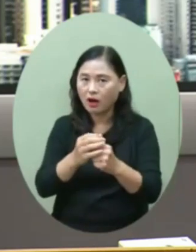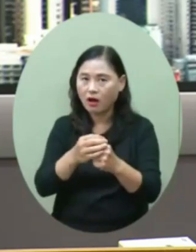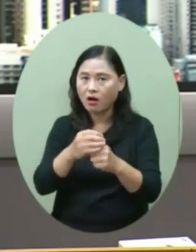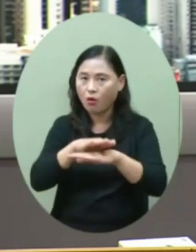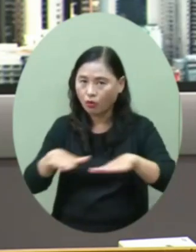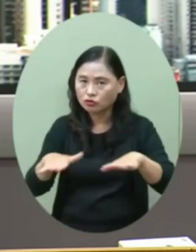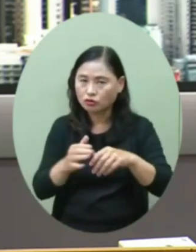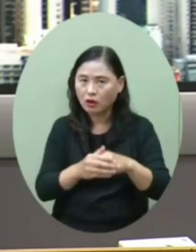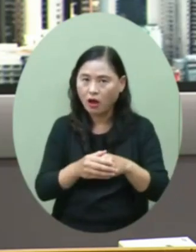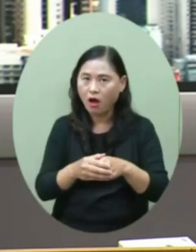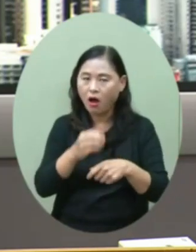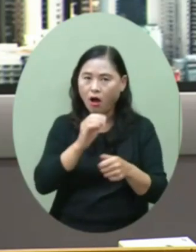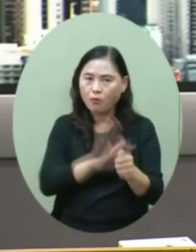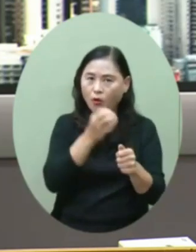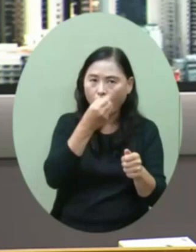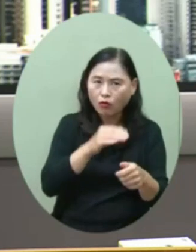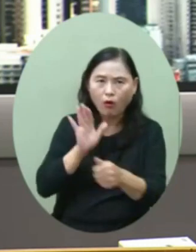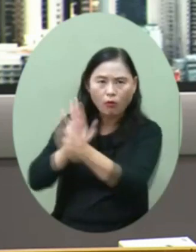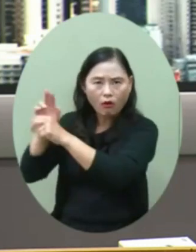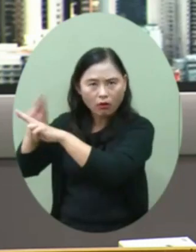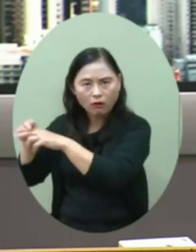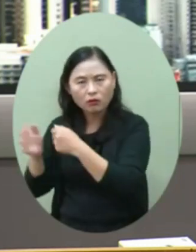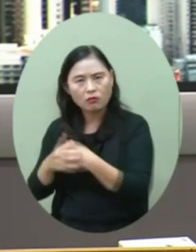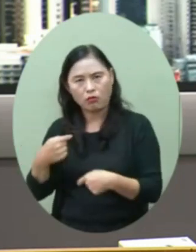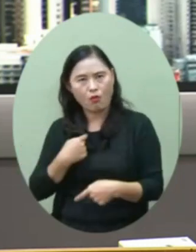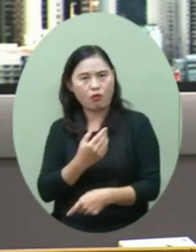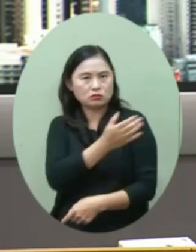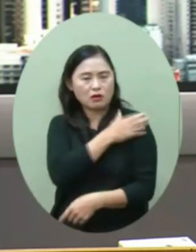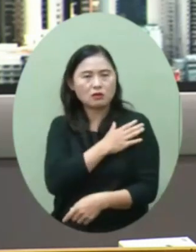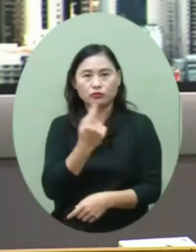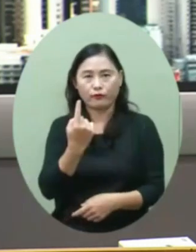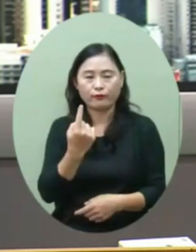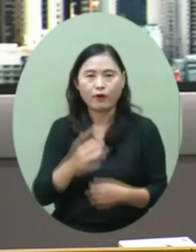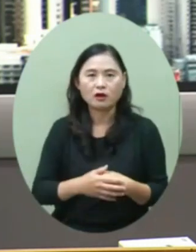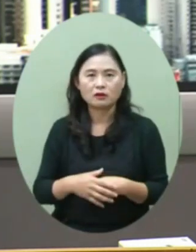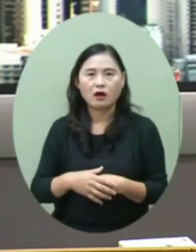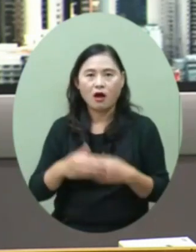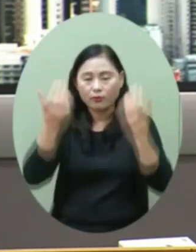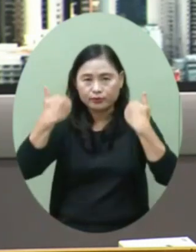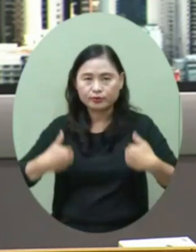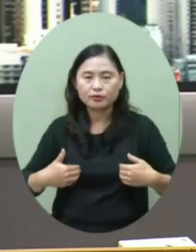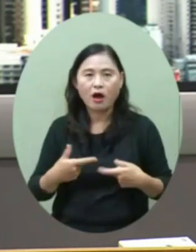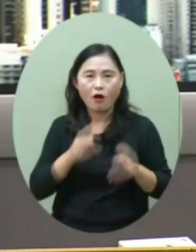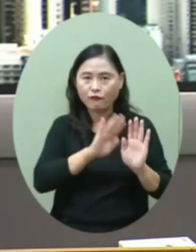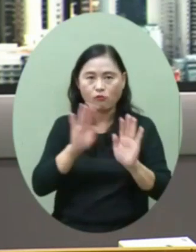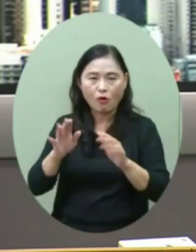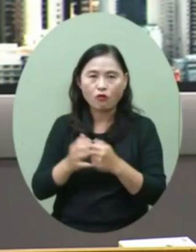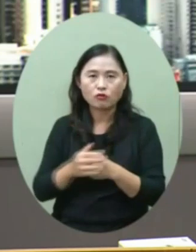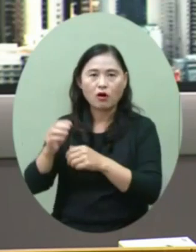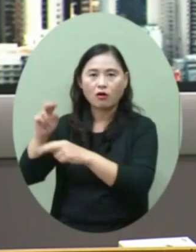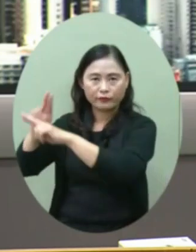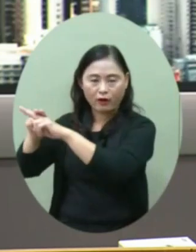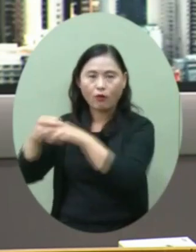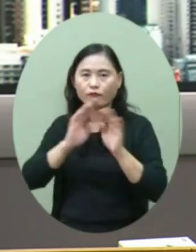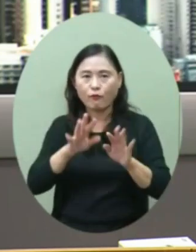duty and commitment as a chief executive is to serve the country and serve the people of Hong Kong. Now,